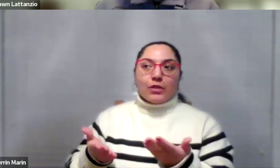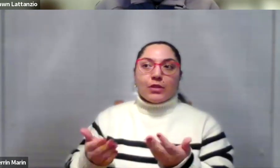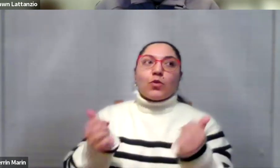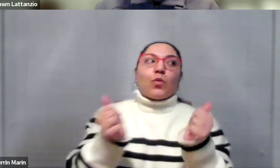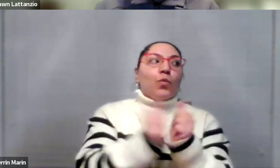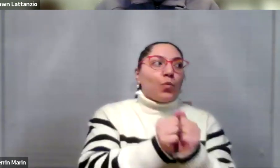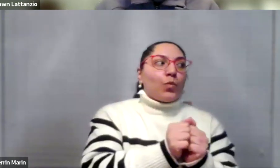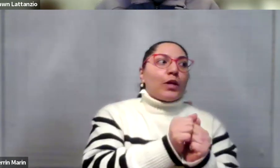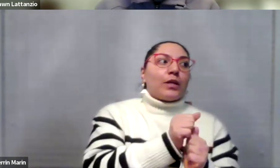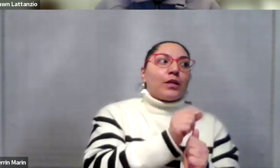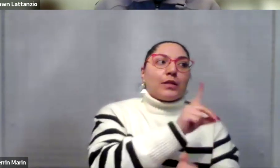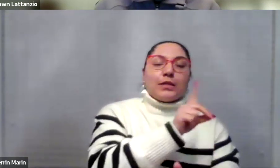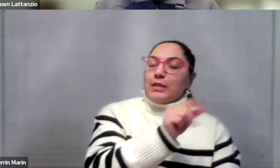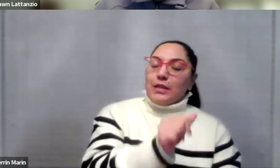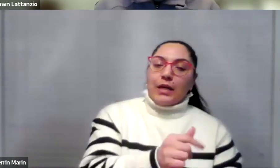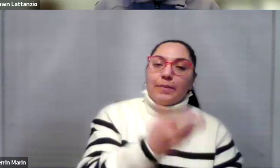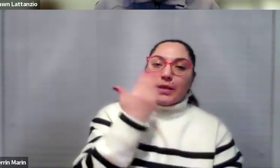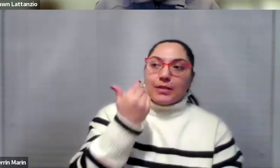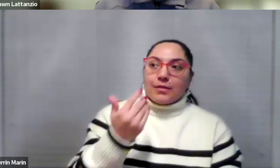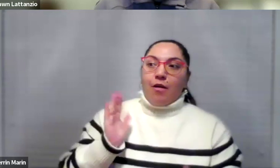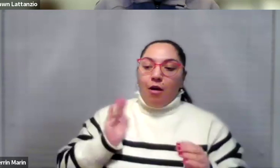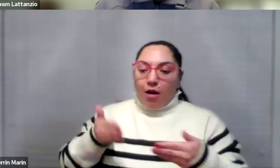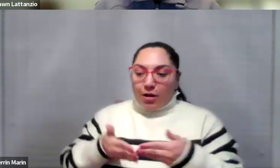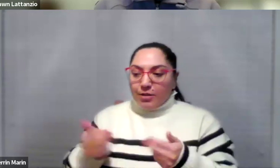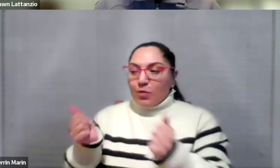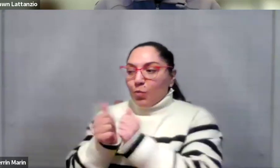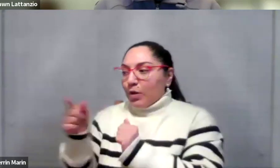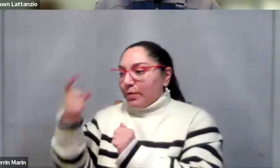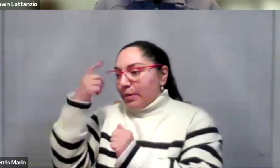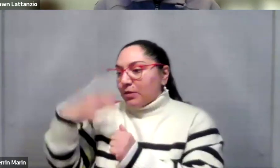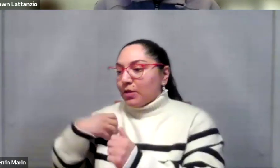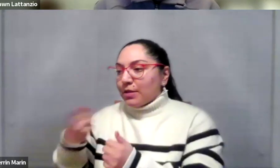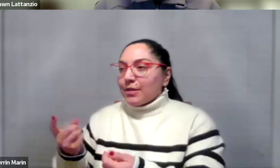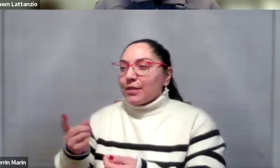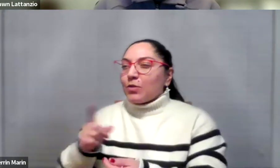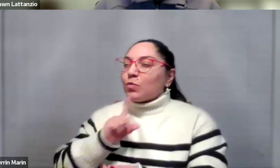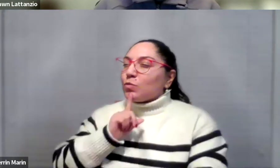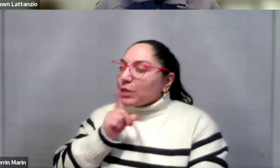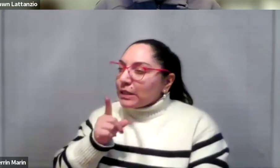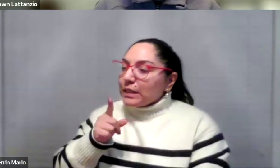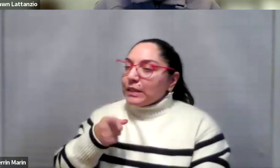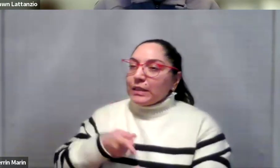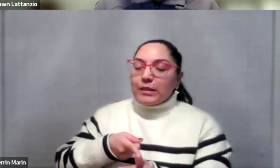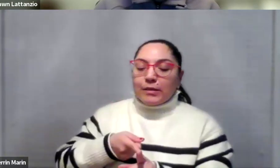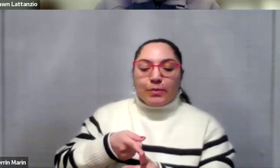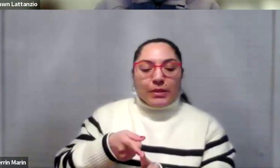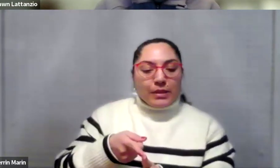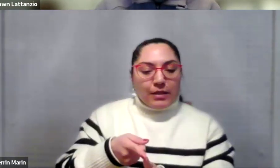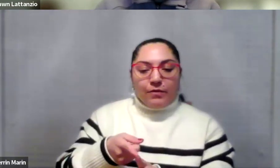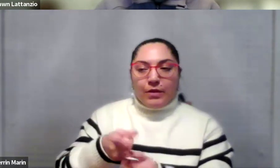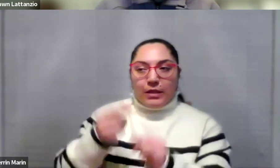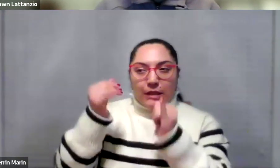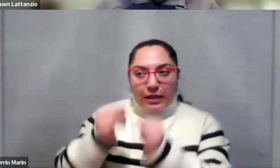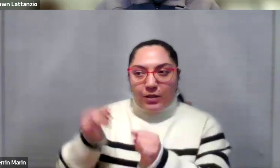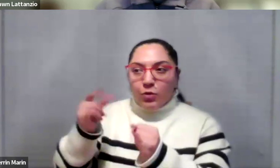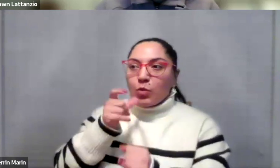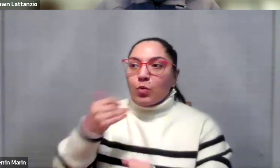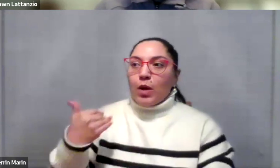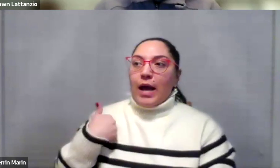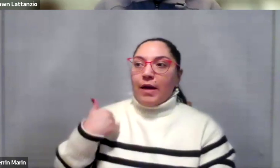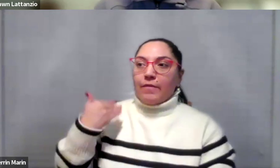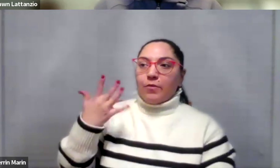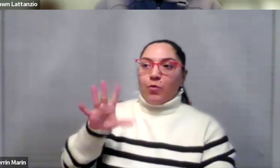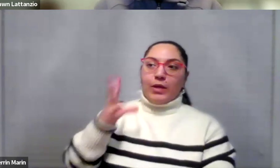have, and has autism, because it really requires very specific individuals that have that specific training to meet all